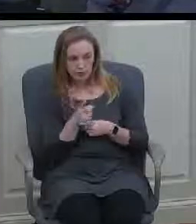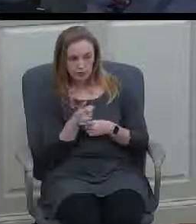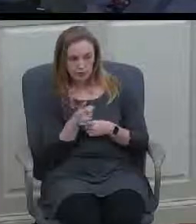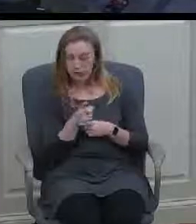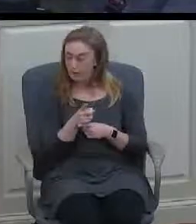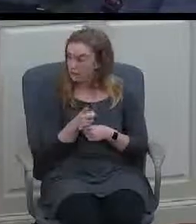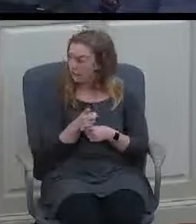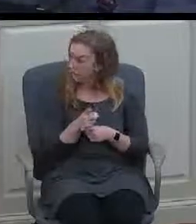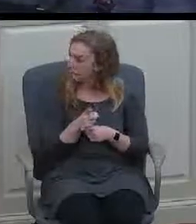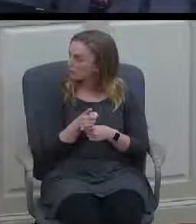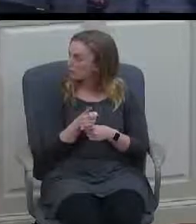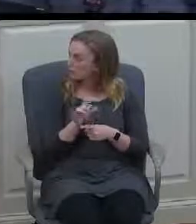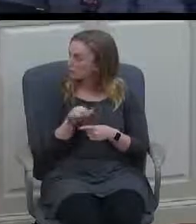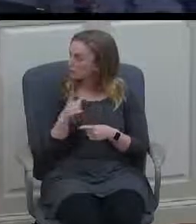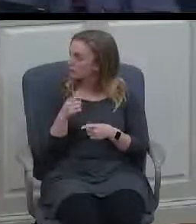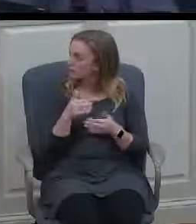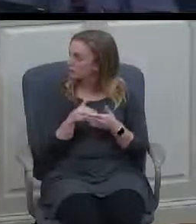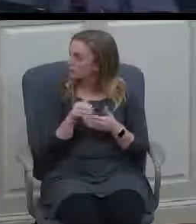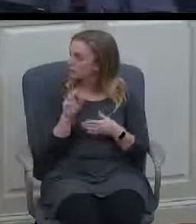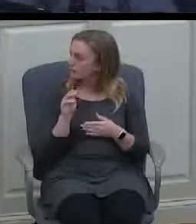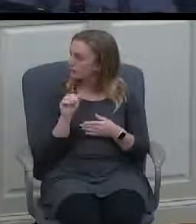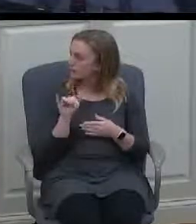Right, that little area close to Main Street?